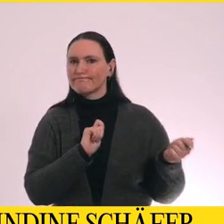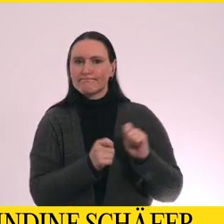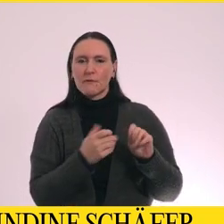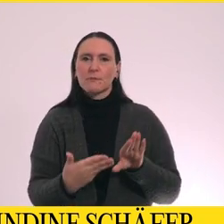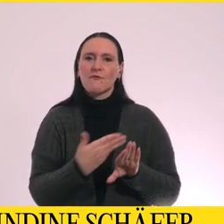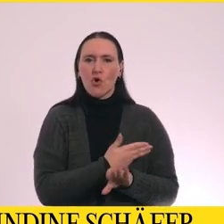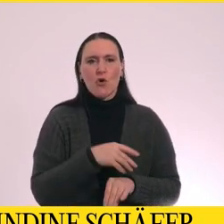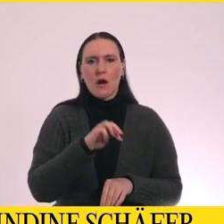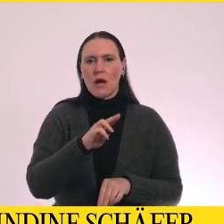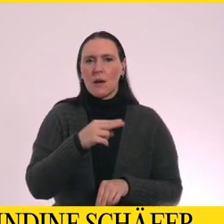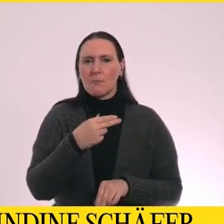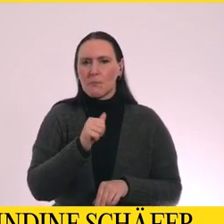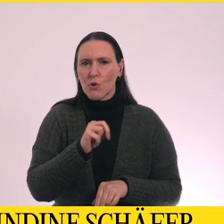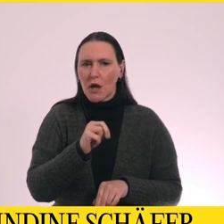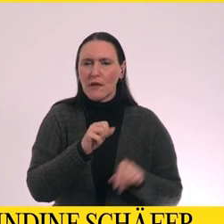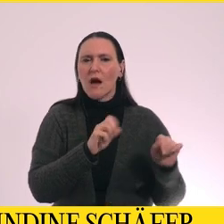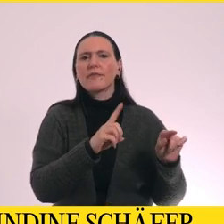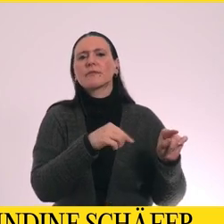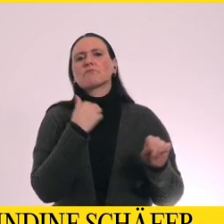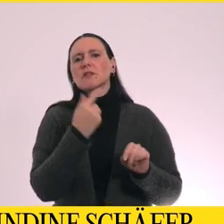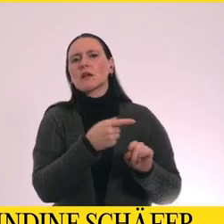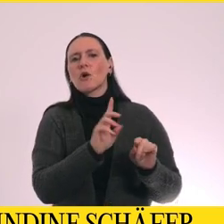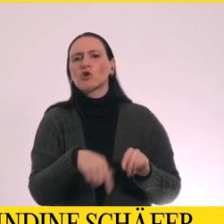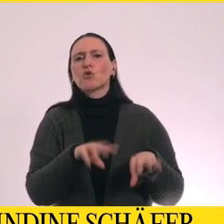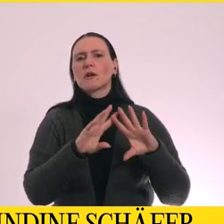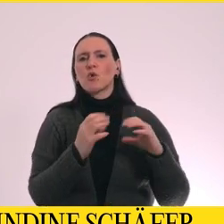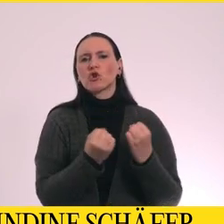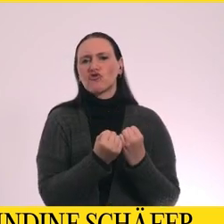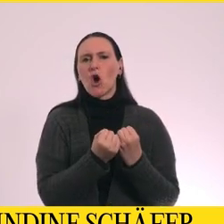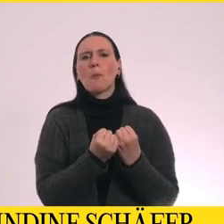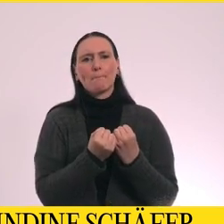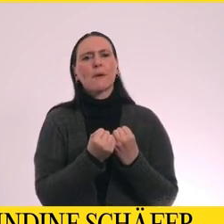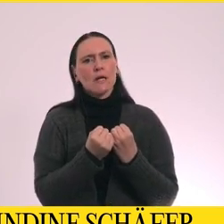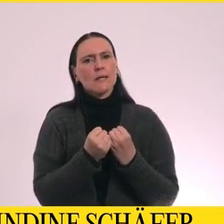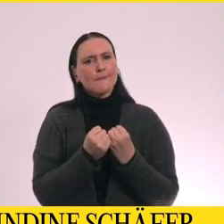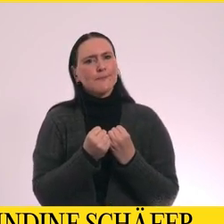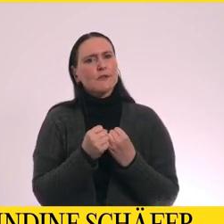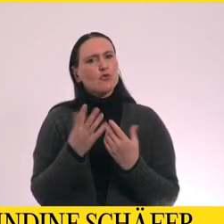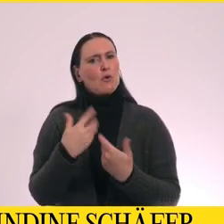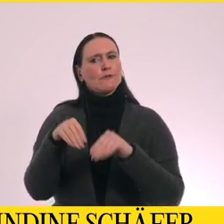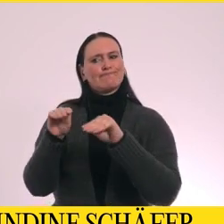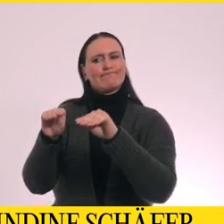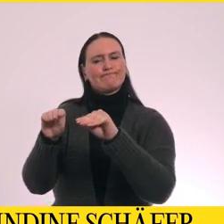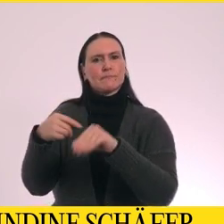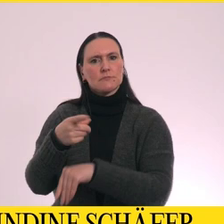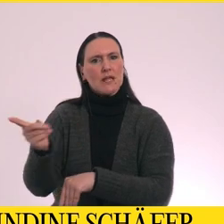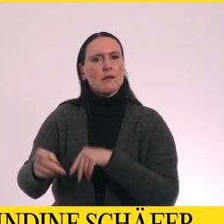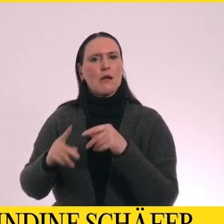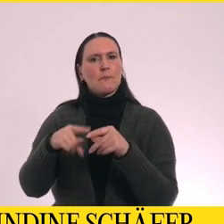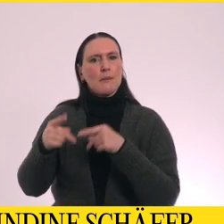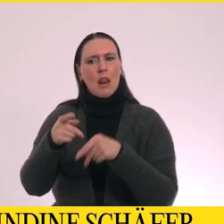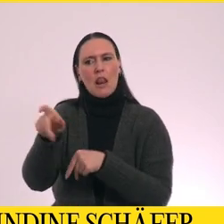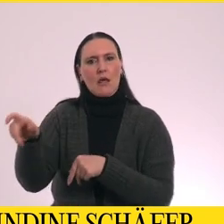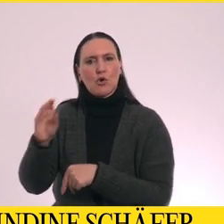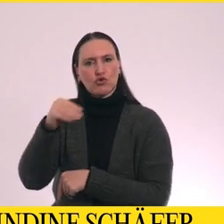with the example of his workshop and sort of teaching people how to represent themselves is essential to what Trampoline House